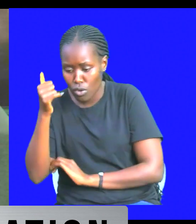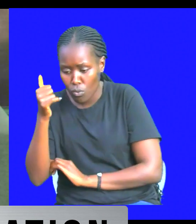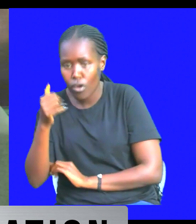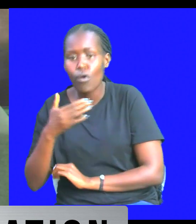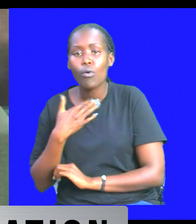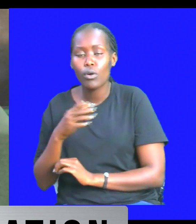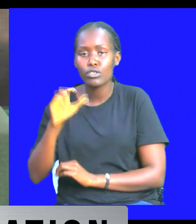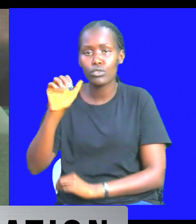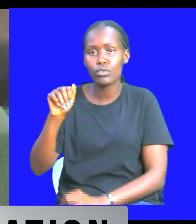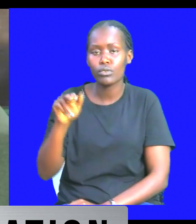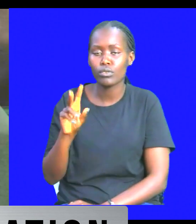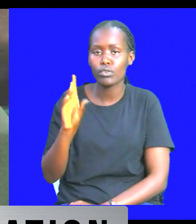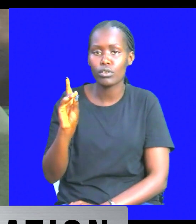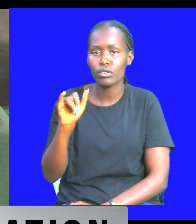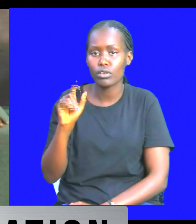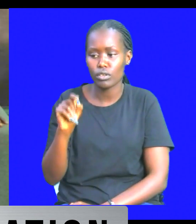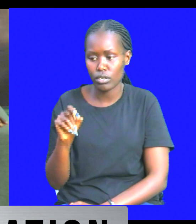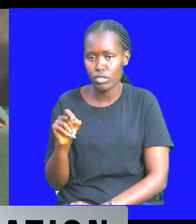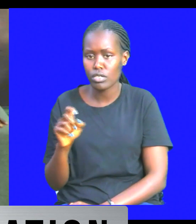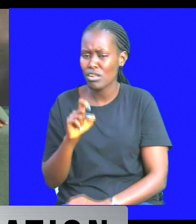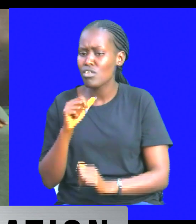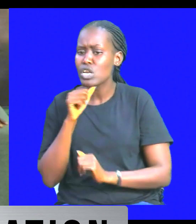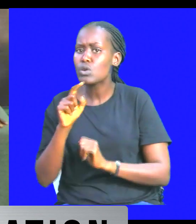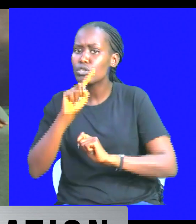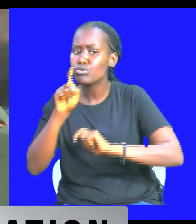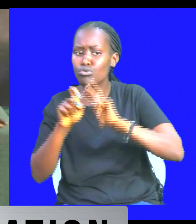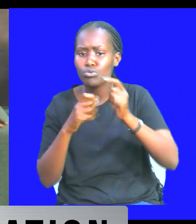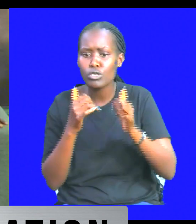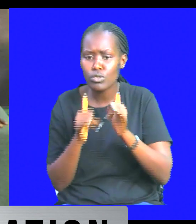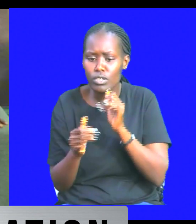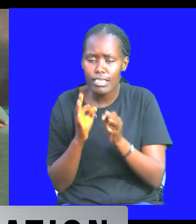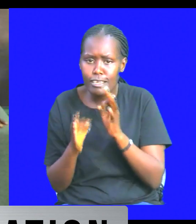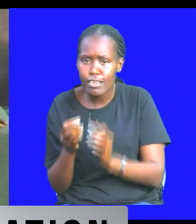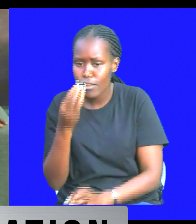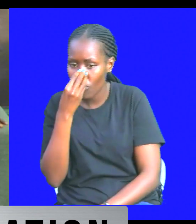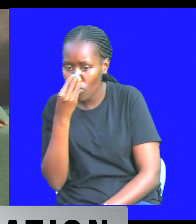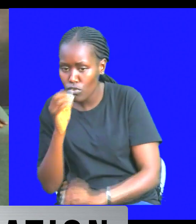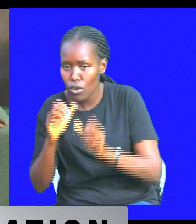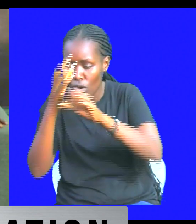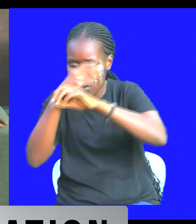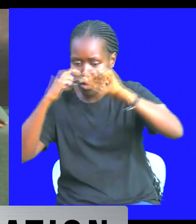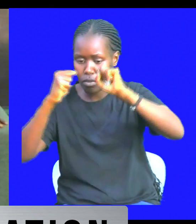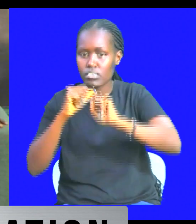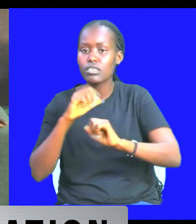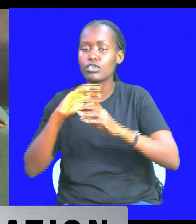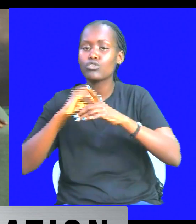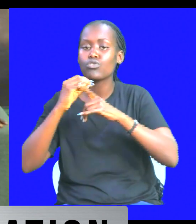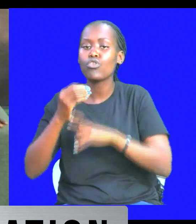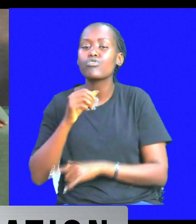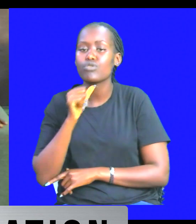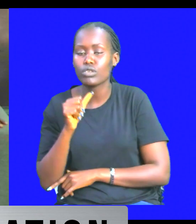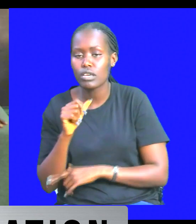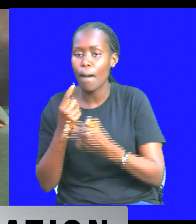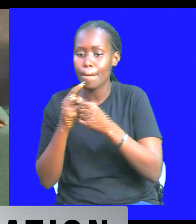audit is not really to question whether Ruto is the president or not, is to deal with the future so